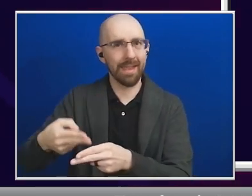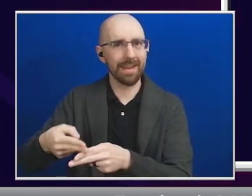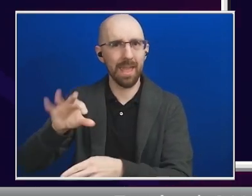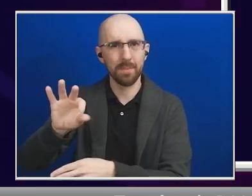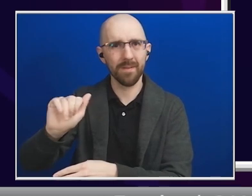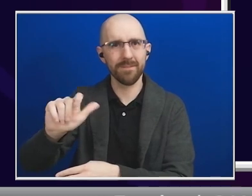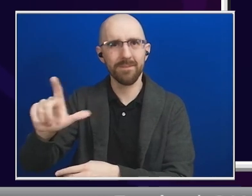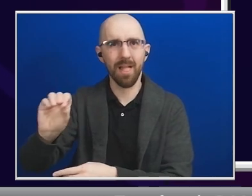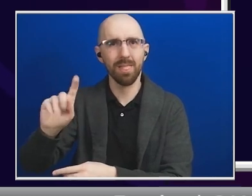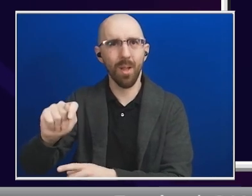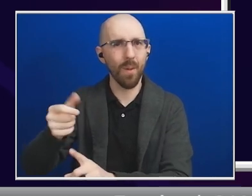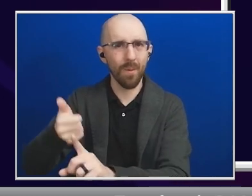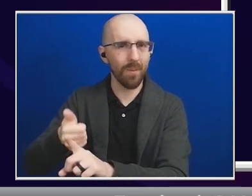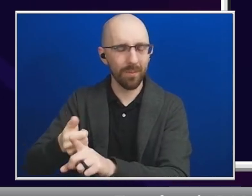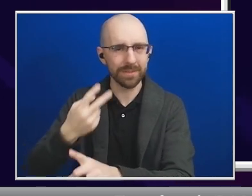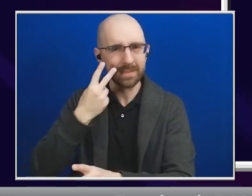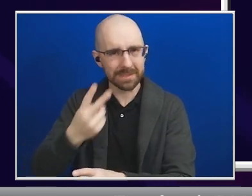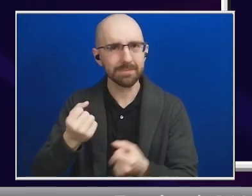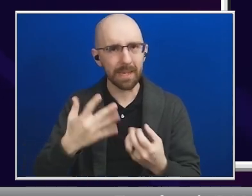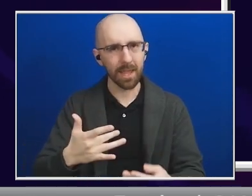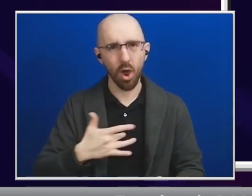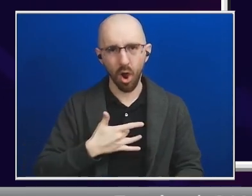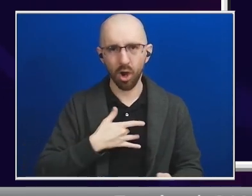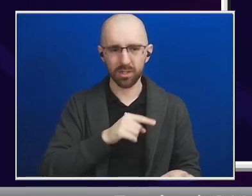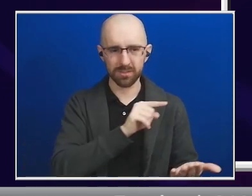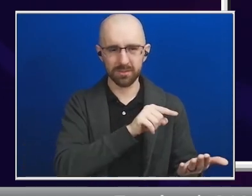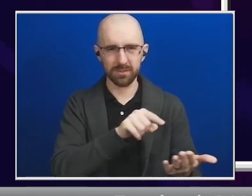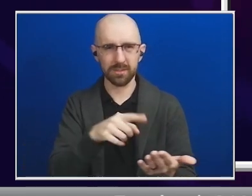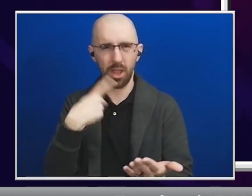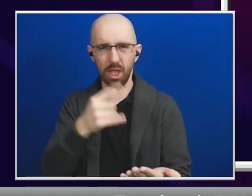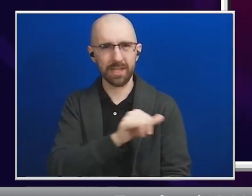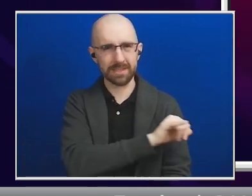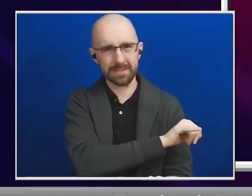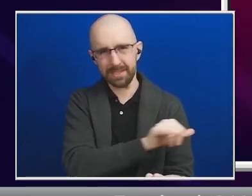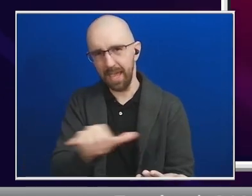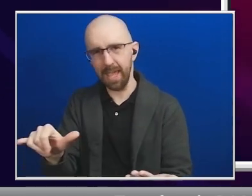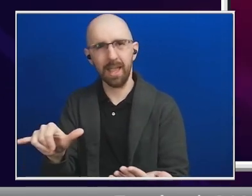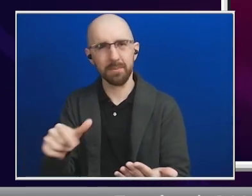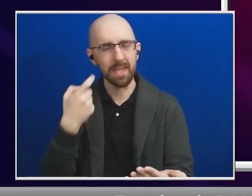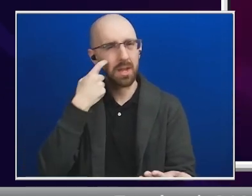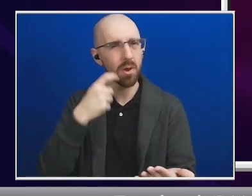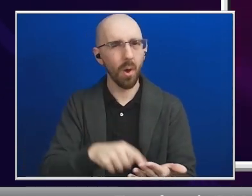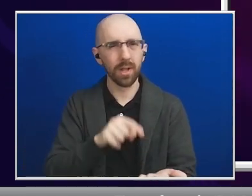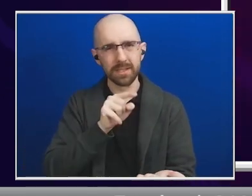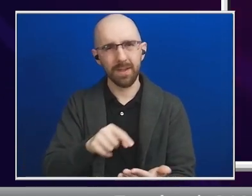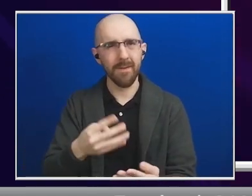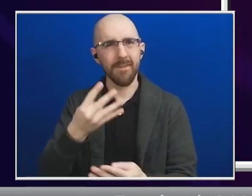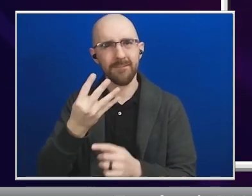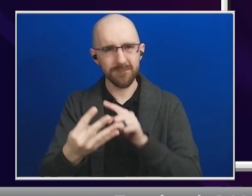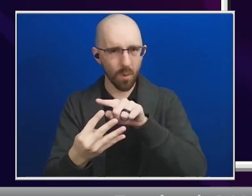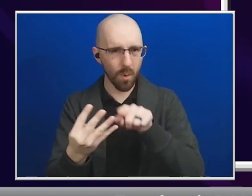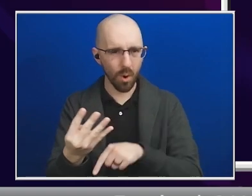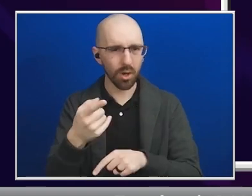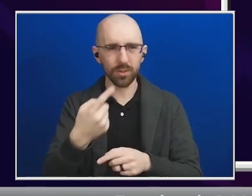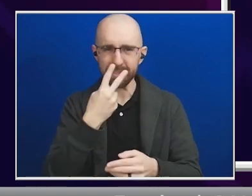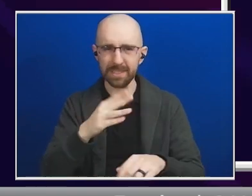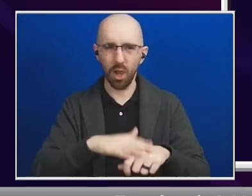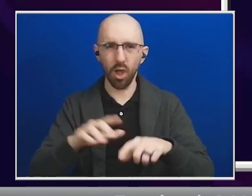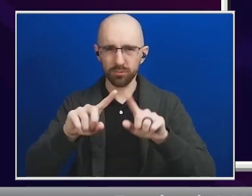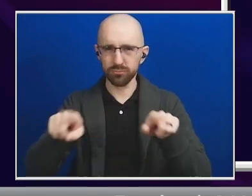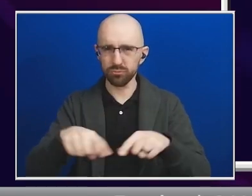had seen a lot of hearts that all looked the same way or very similarly, and he noticed these 4 things that you see up on the screen. One